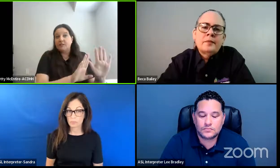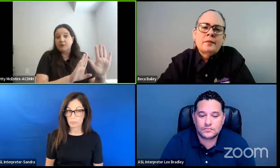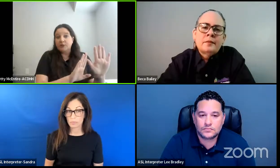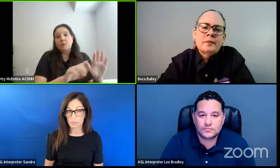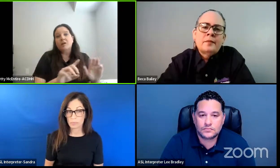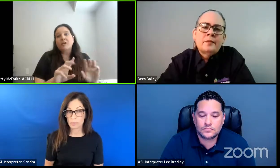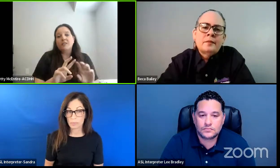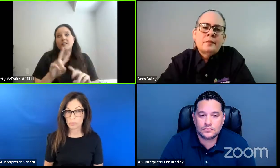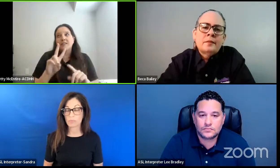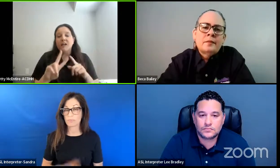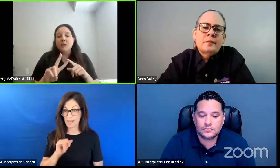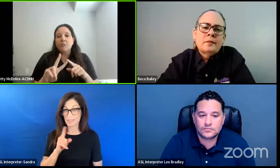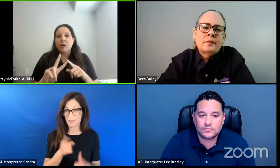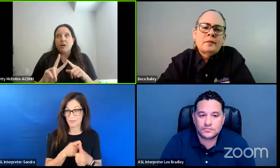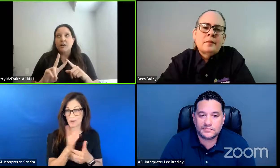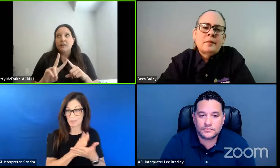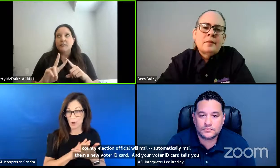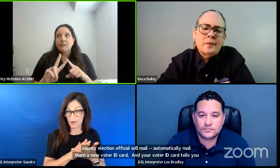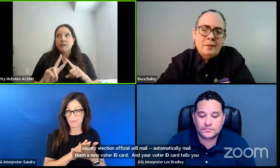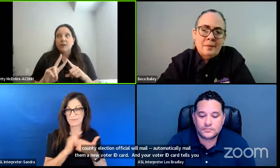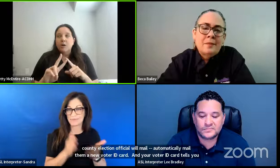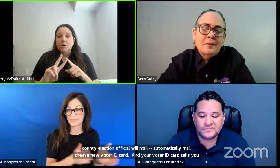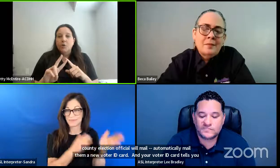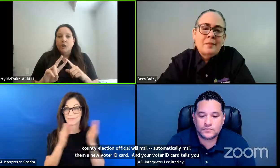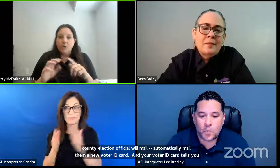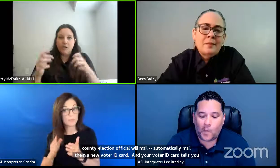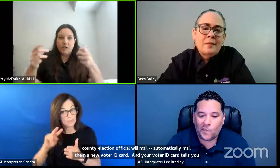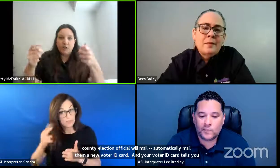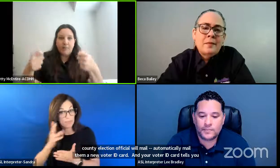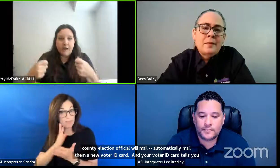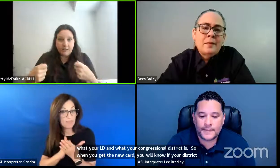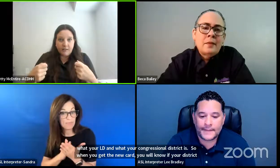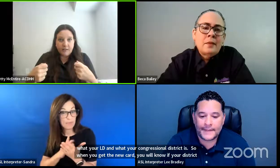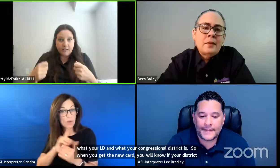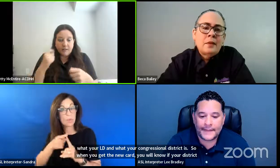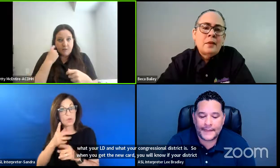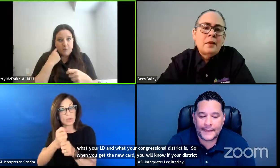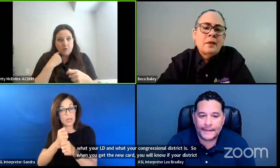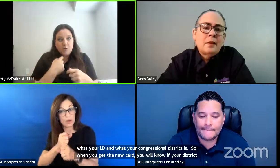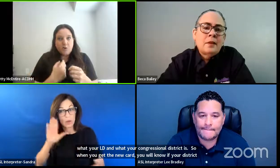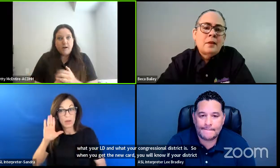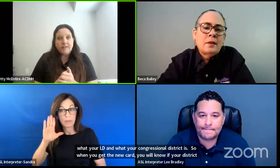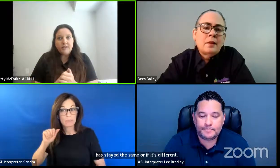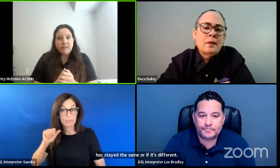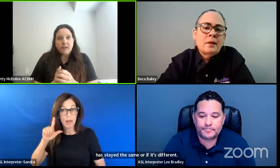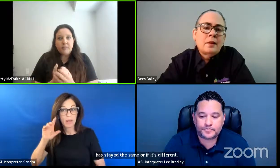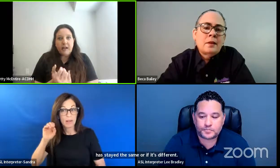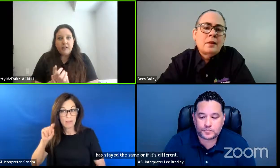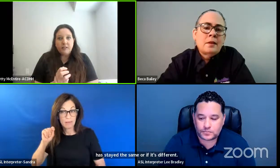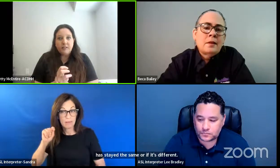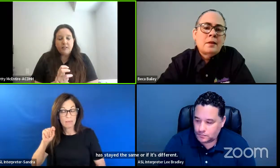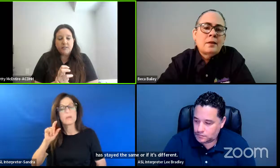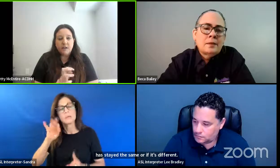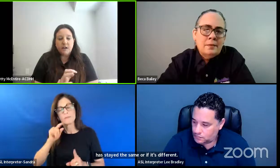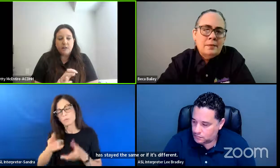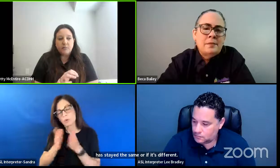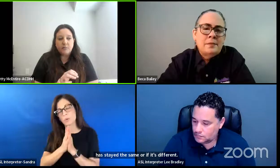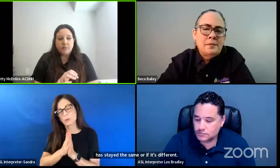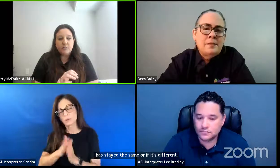So then that's the first part. The second part is when you get your ballot. So if you've requested a